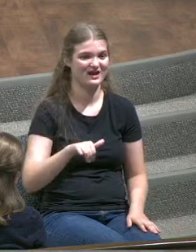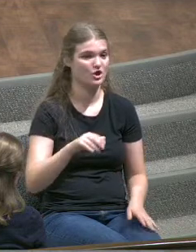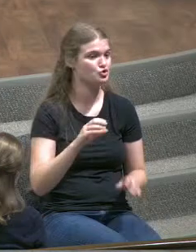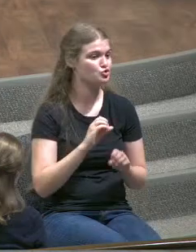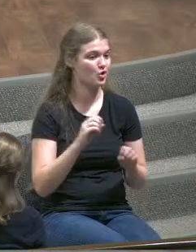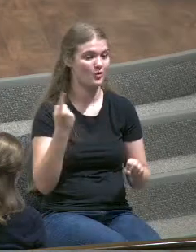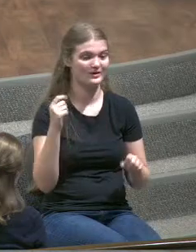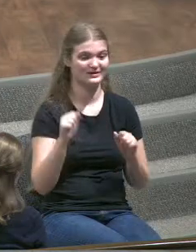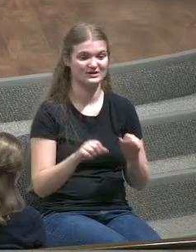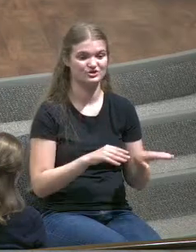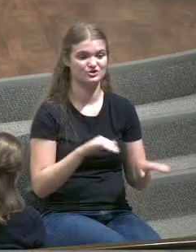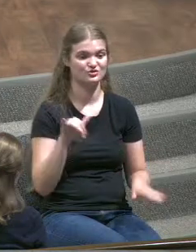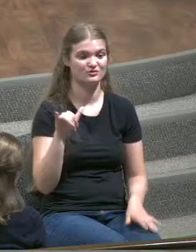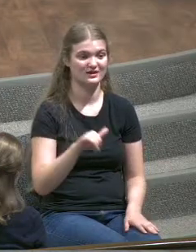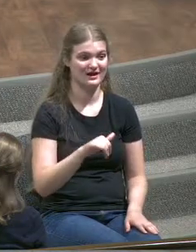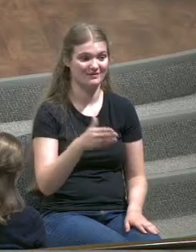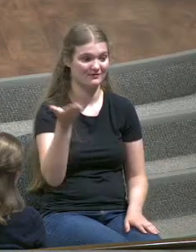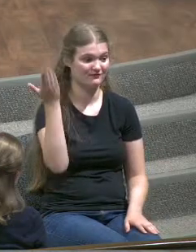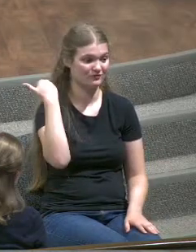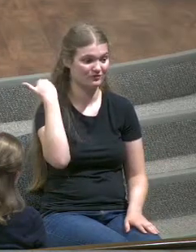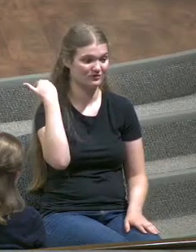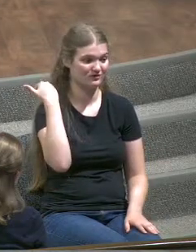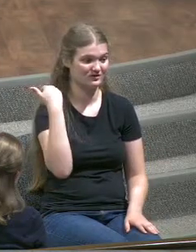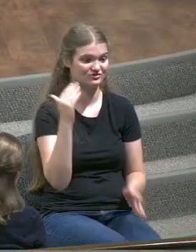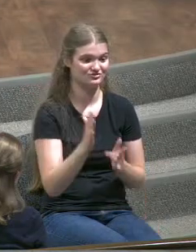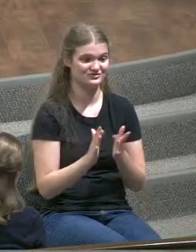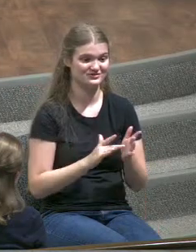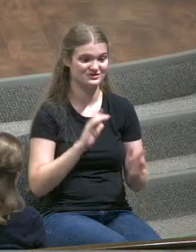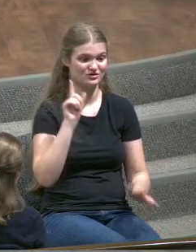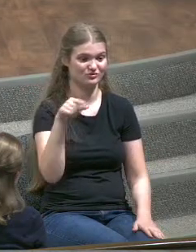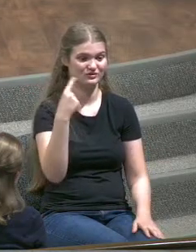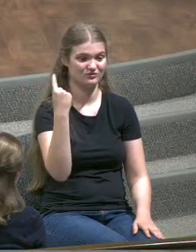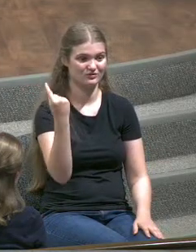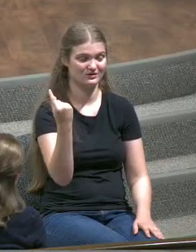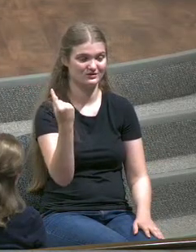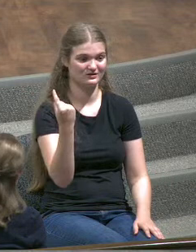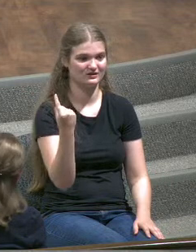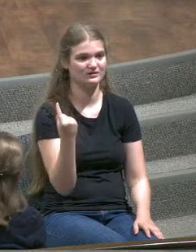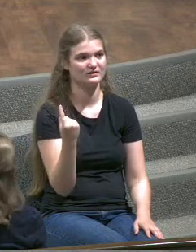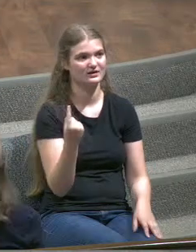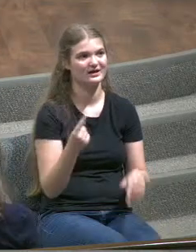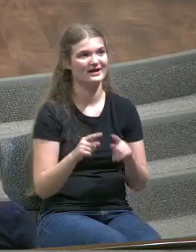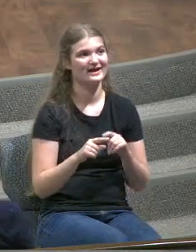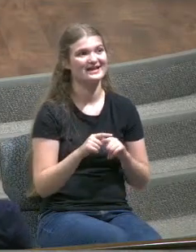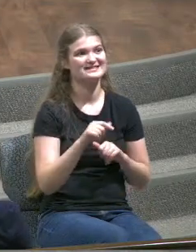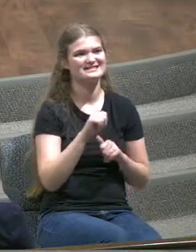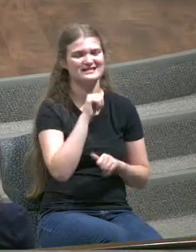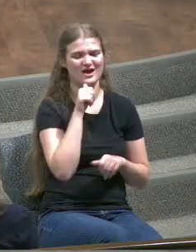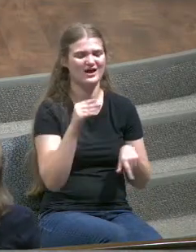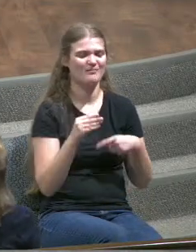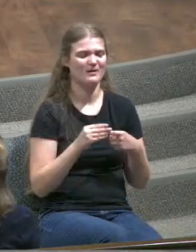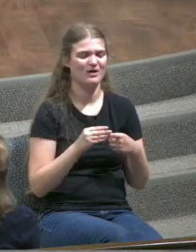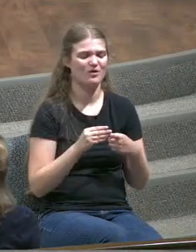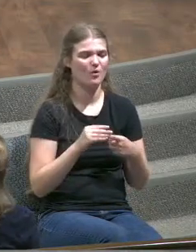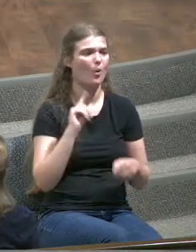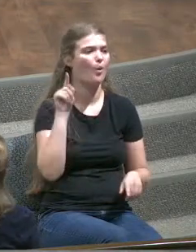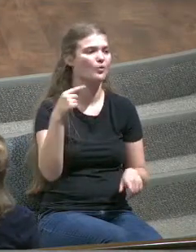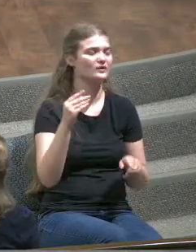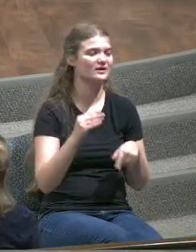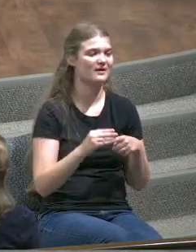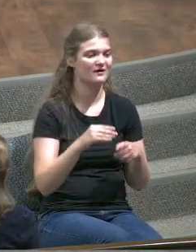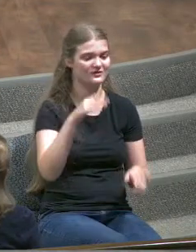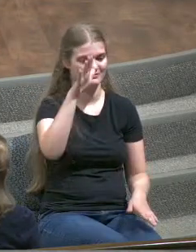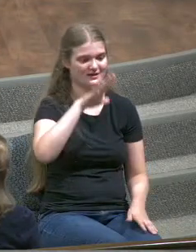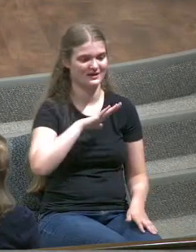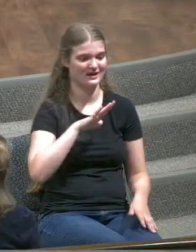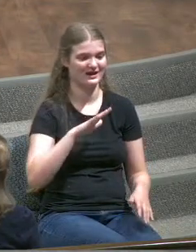who could do that. He's the only one. But it's not, again, about just that man walking out of that